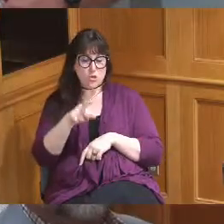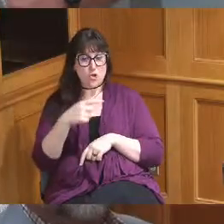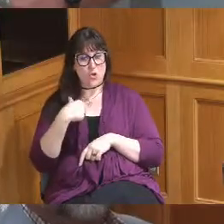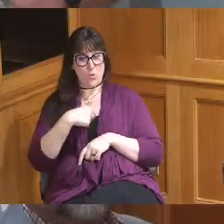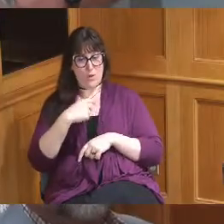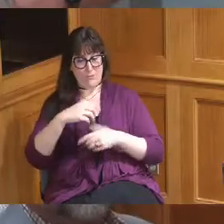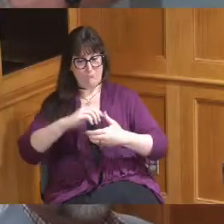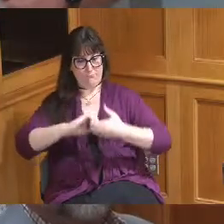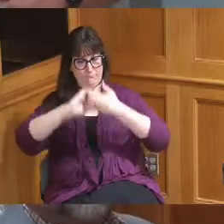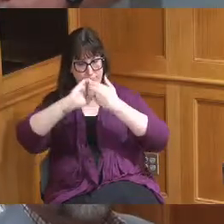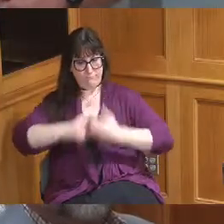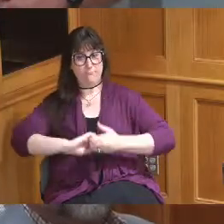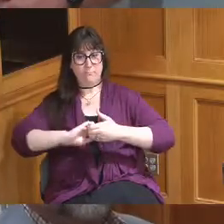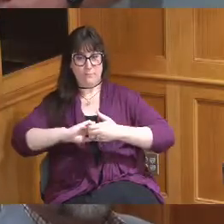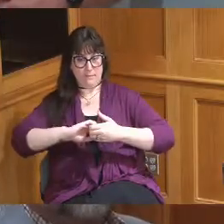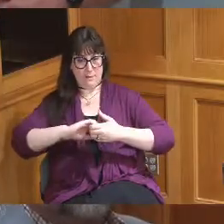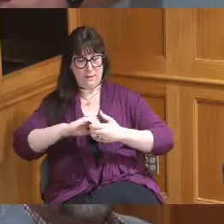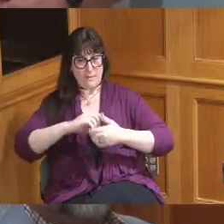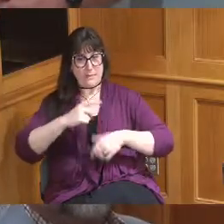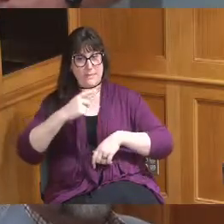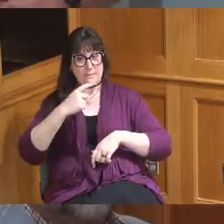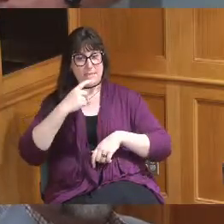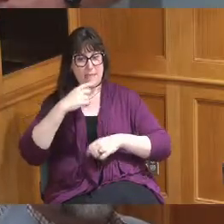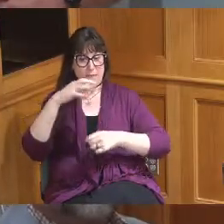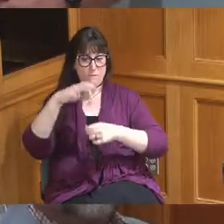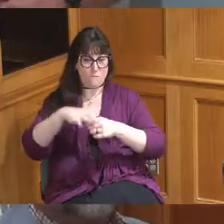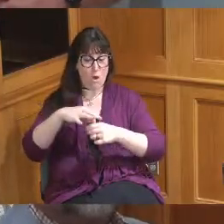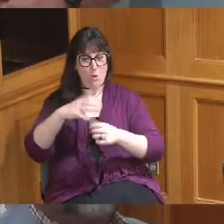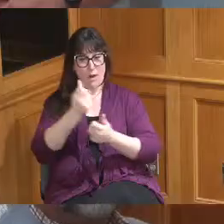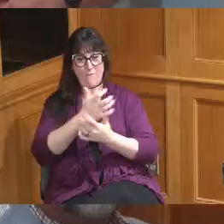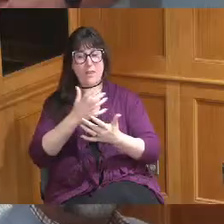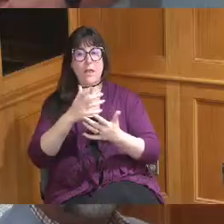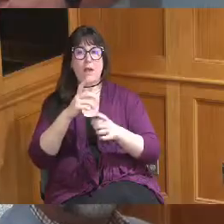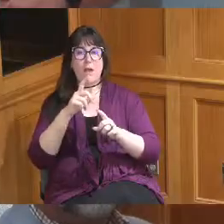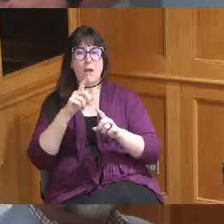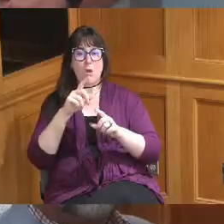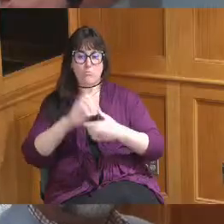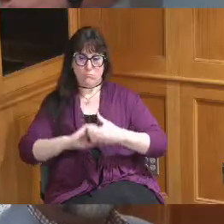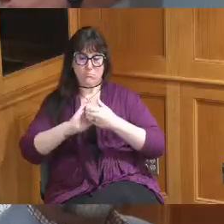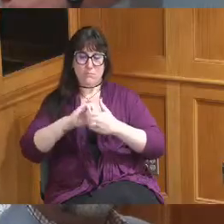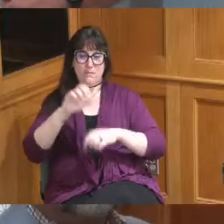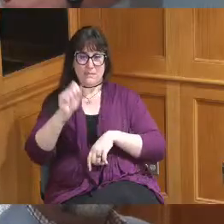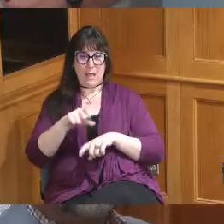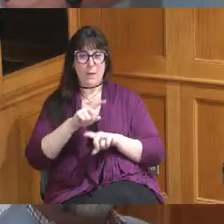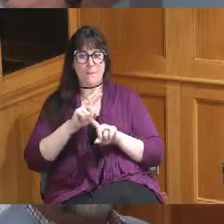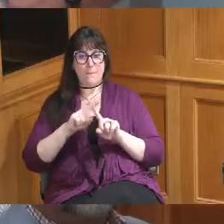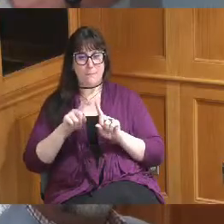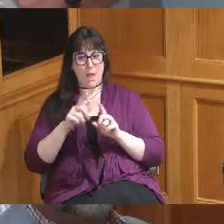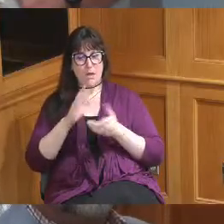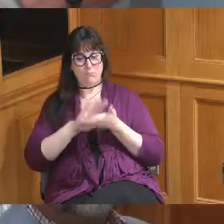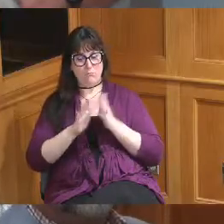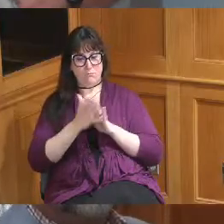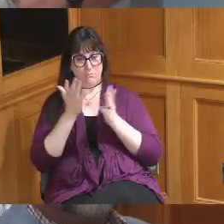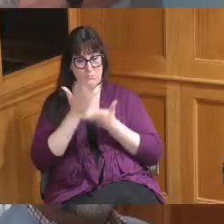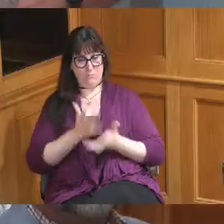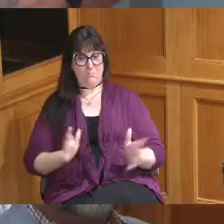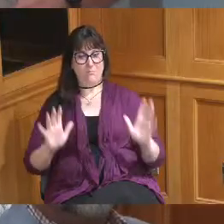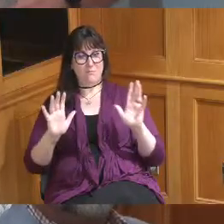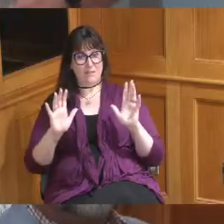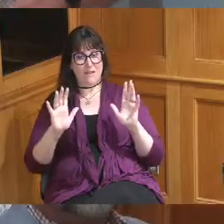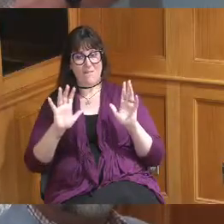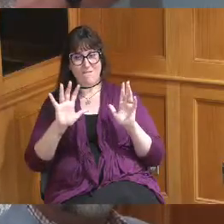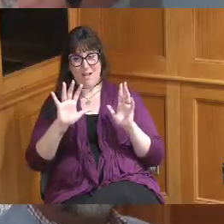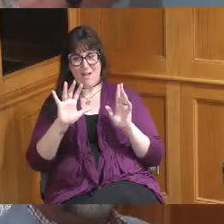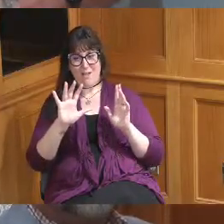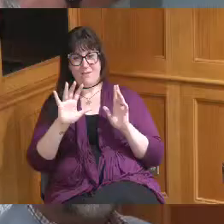shake hands the day you either vote for it or we move forward, but when it's over. 5, 10,